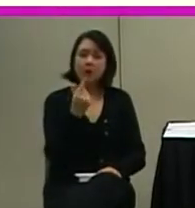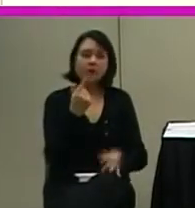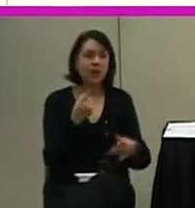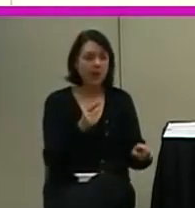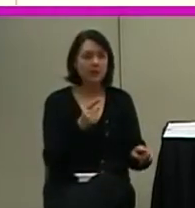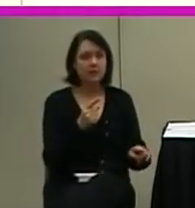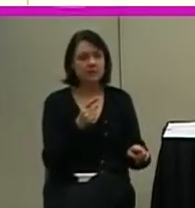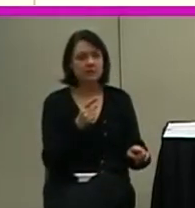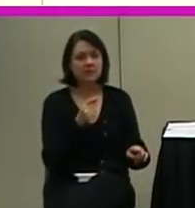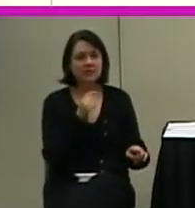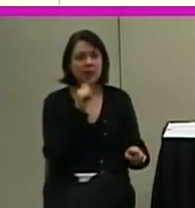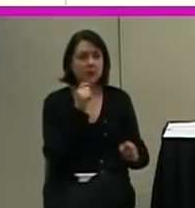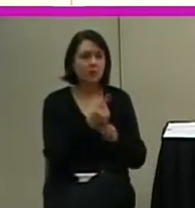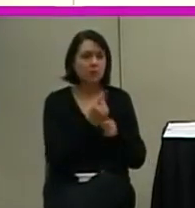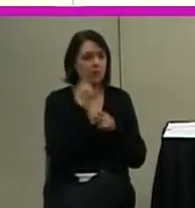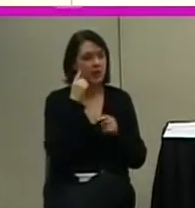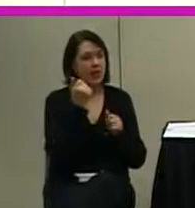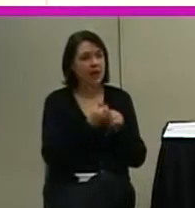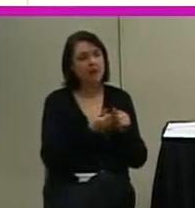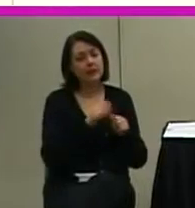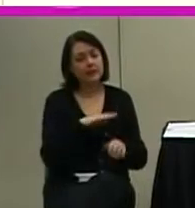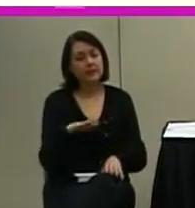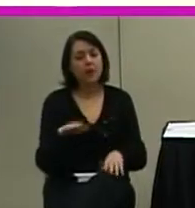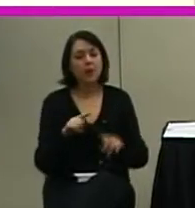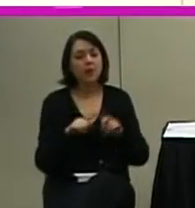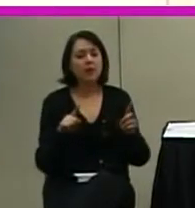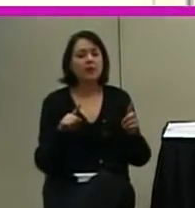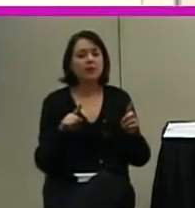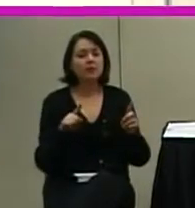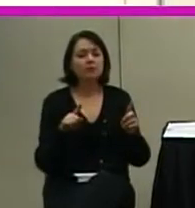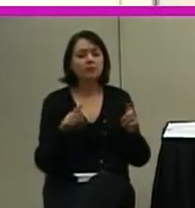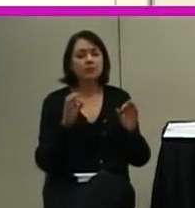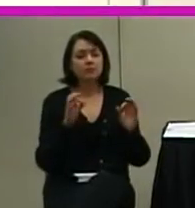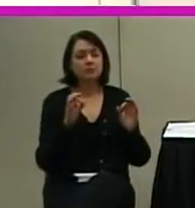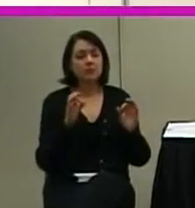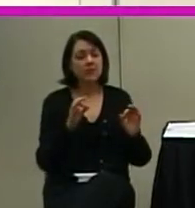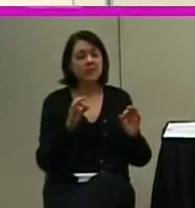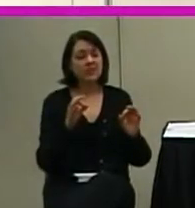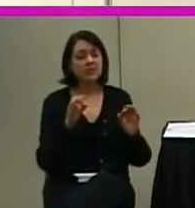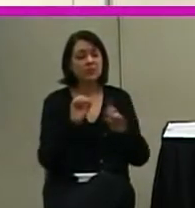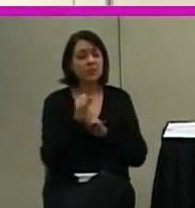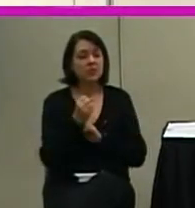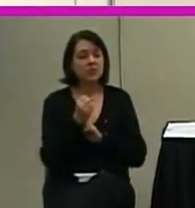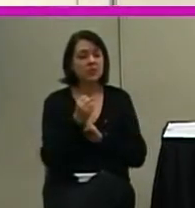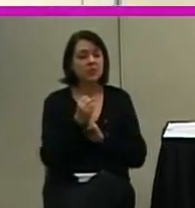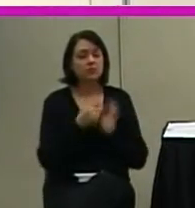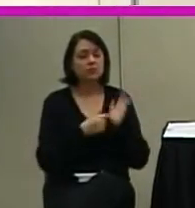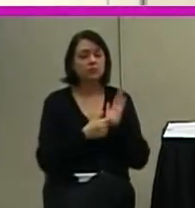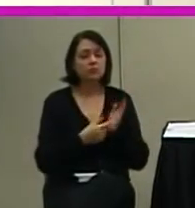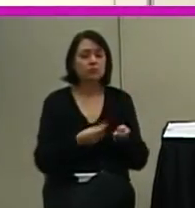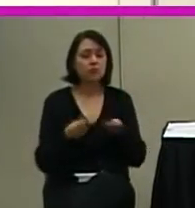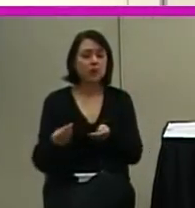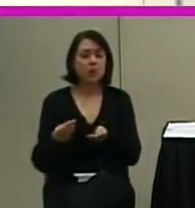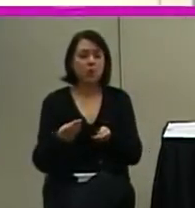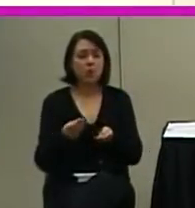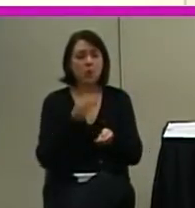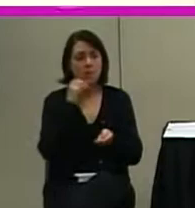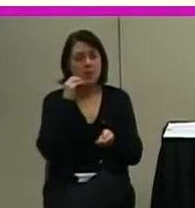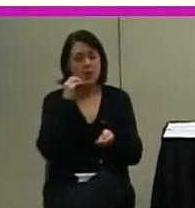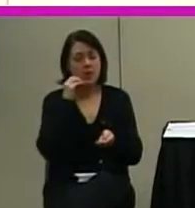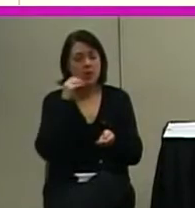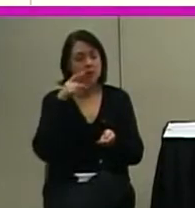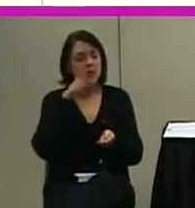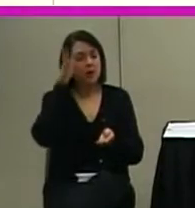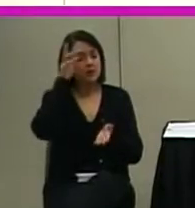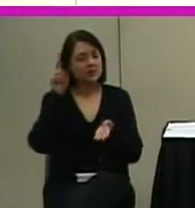or work, it's not appropriate for every kid, but the ideal would be that you take this home, your parents sign it, and if you bring it in signed the next morning, you get